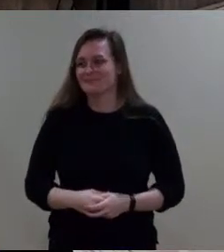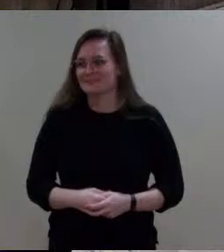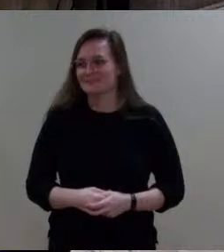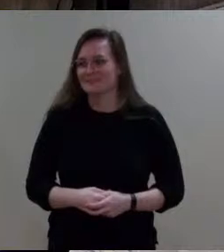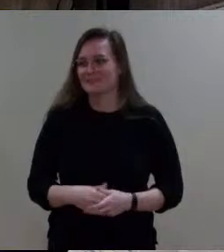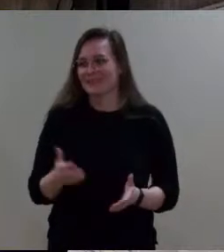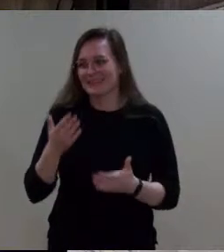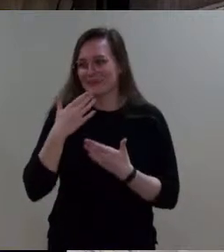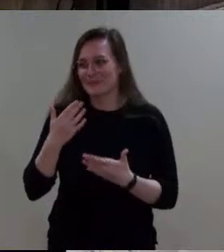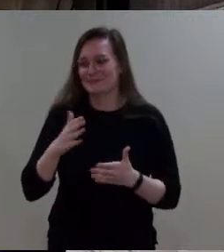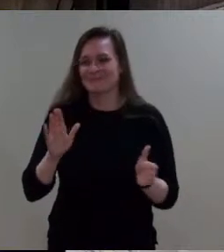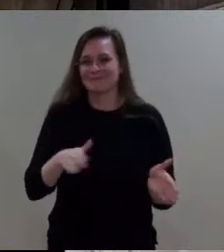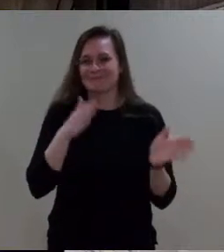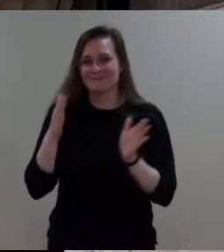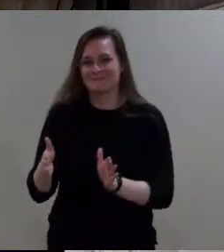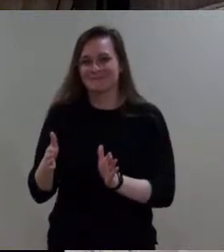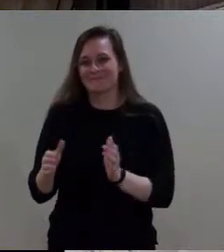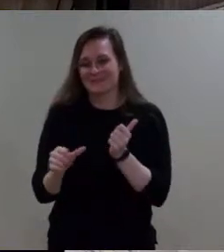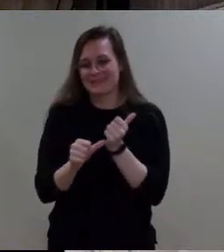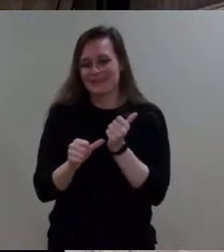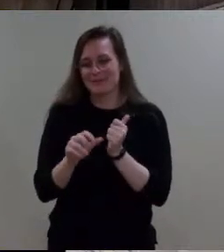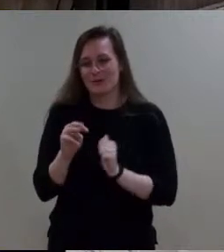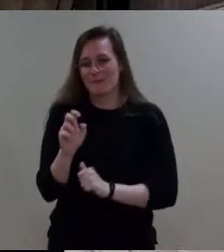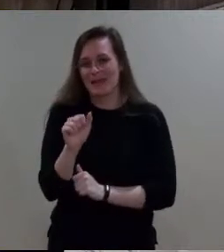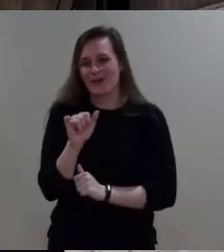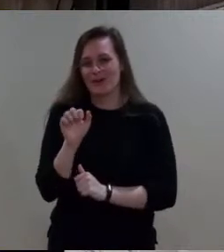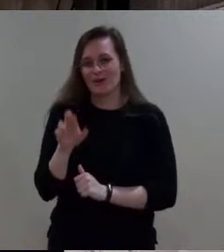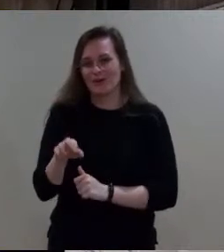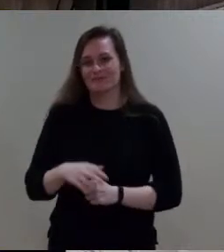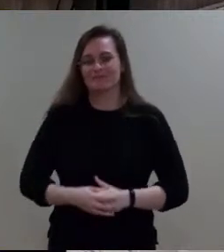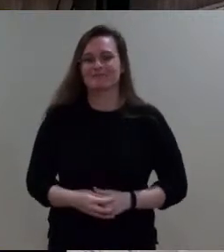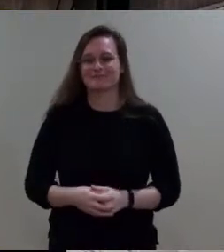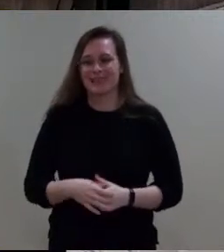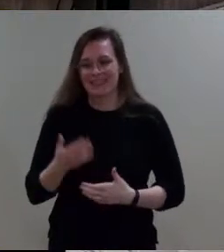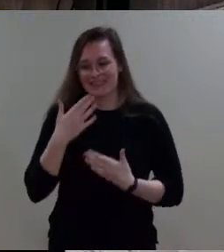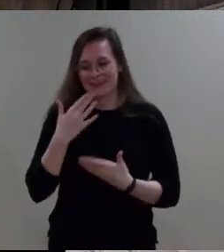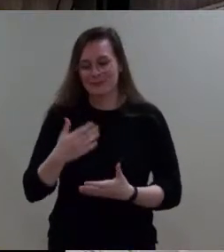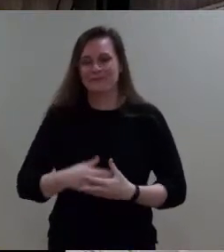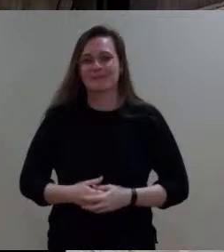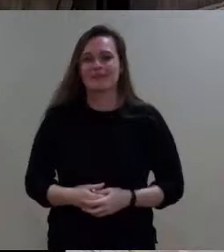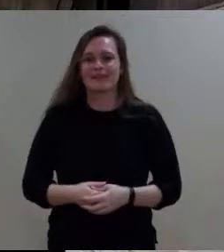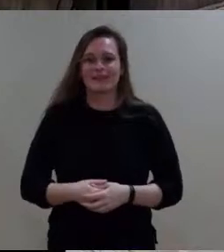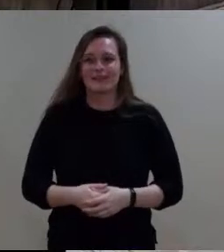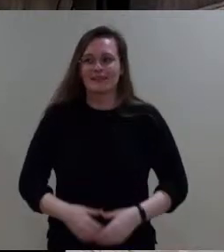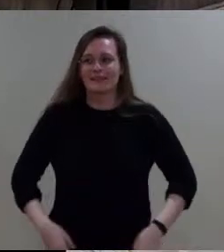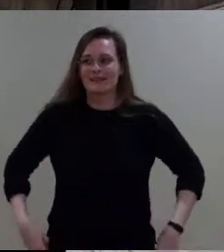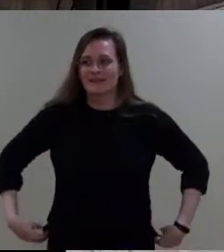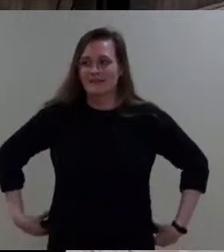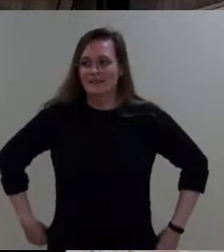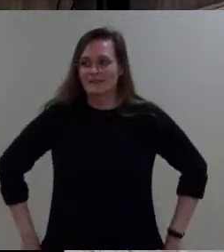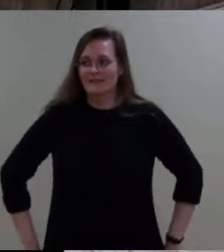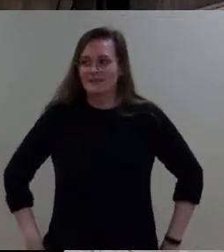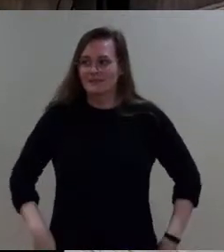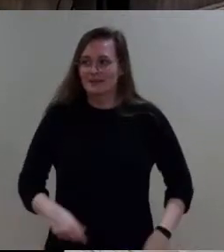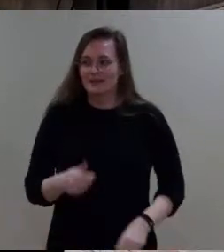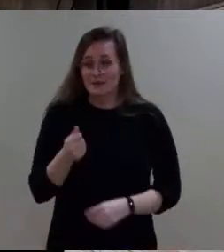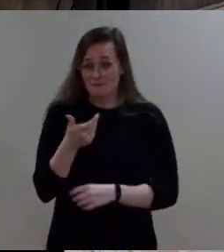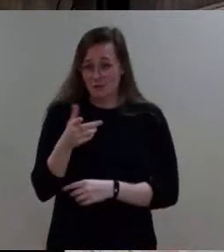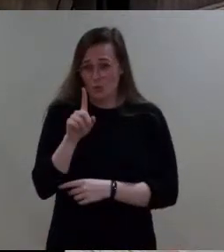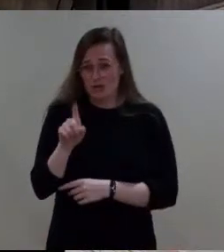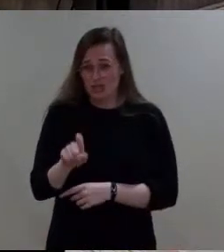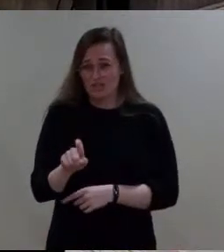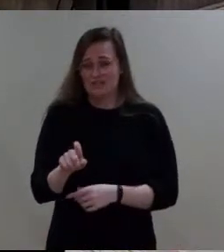Thank you. Deputy Mayor? Thank you, Your Worship. Through the chair to Councillor Huntley, I just had a couple of questions about your